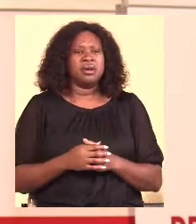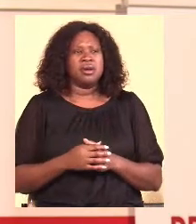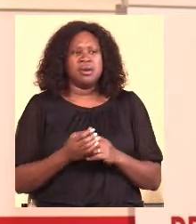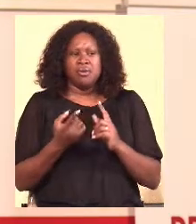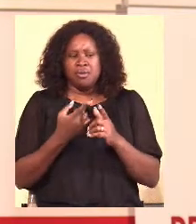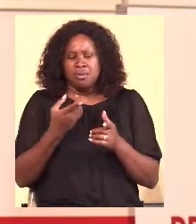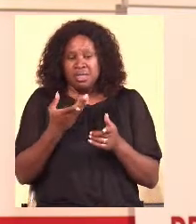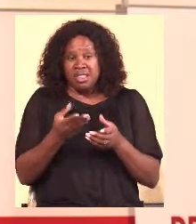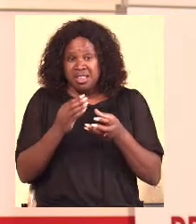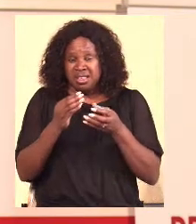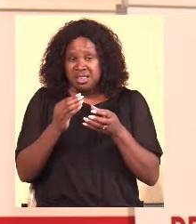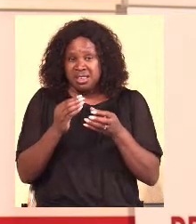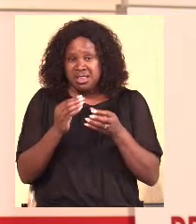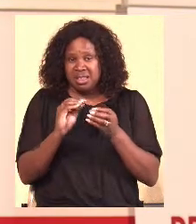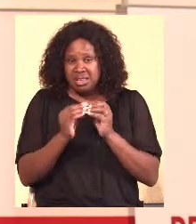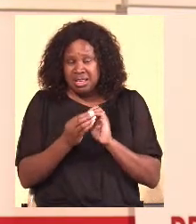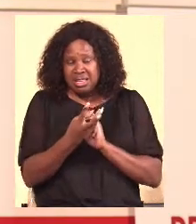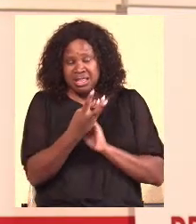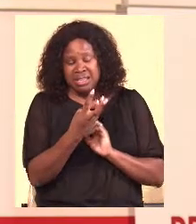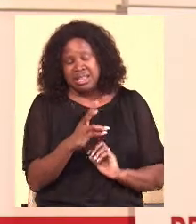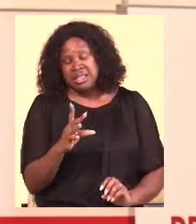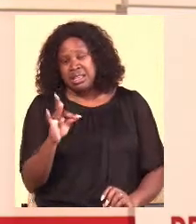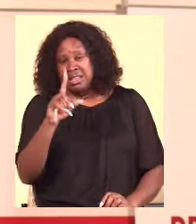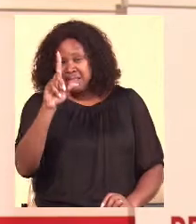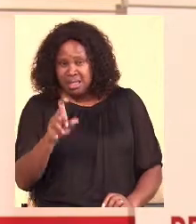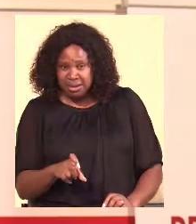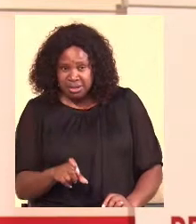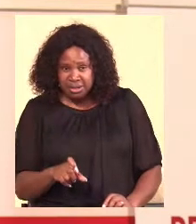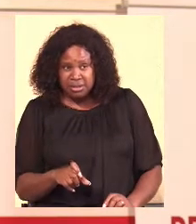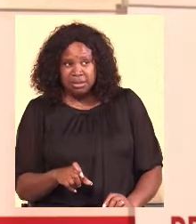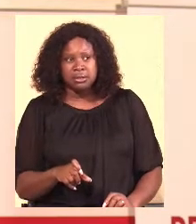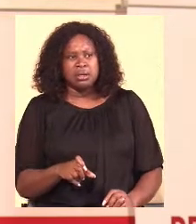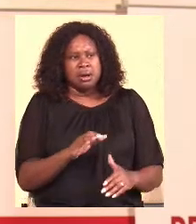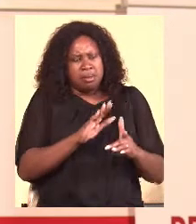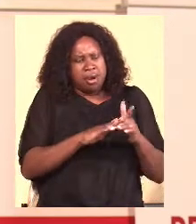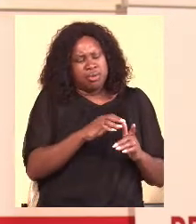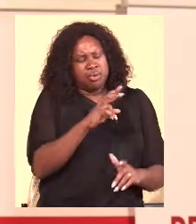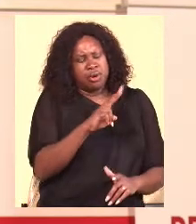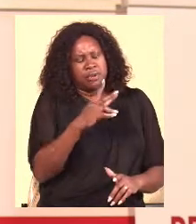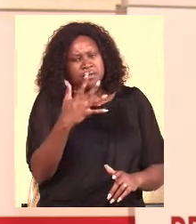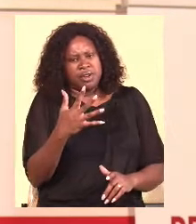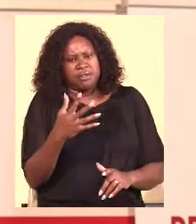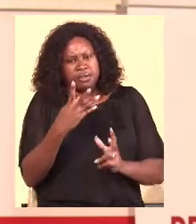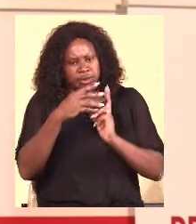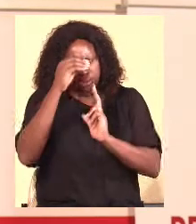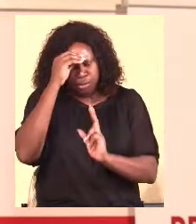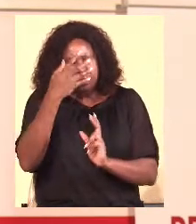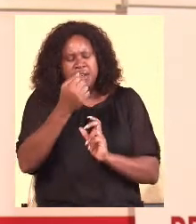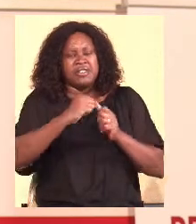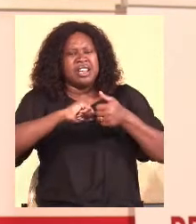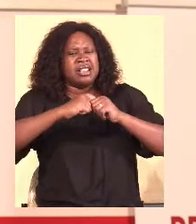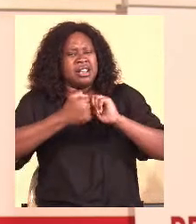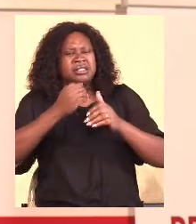of this number, close to 20 or to 25 students have challenges related to